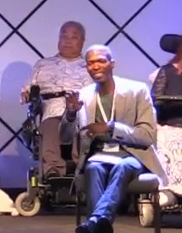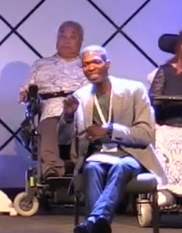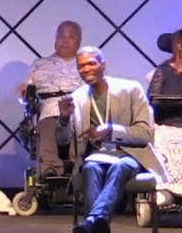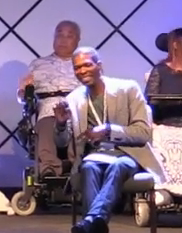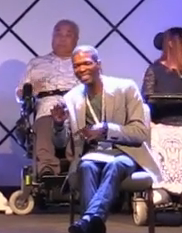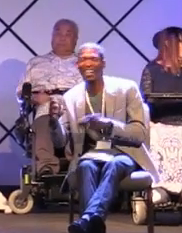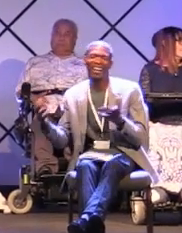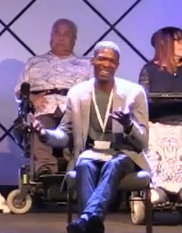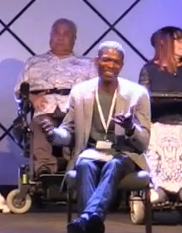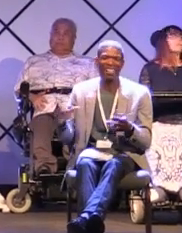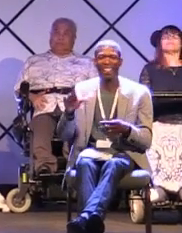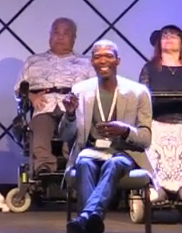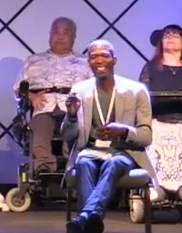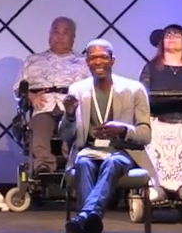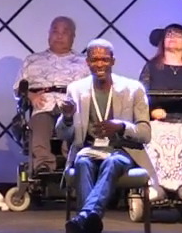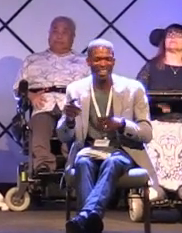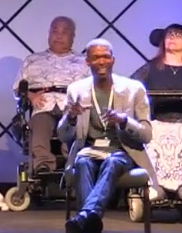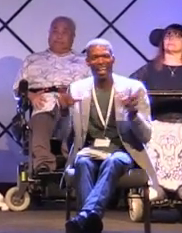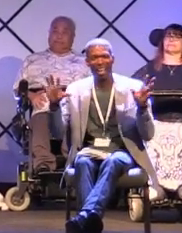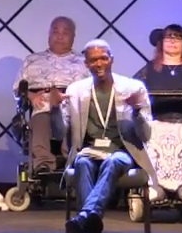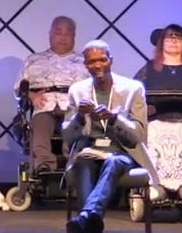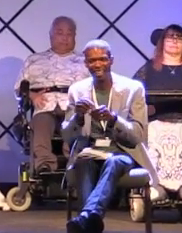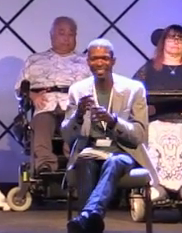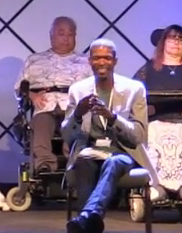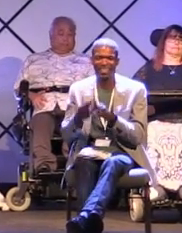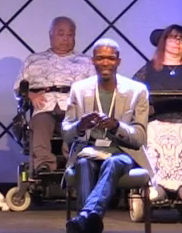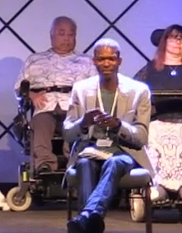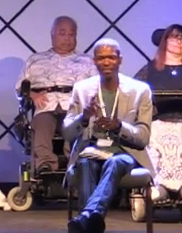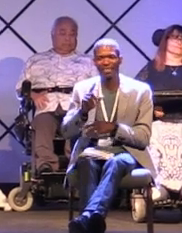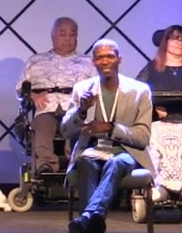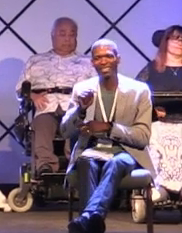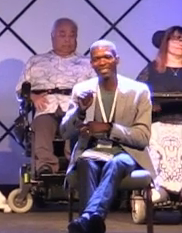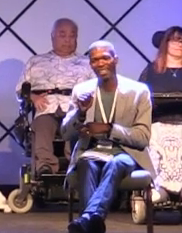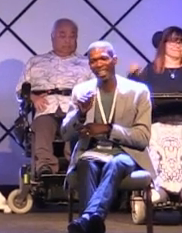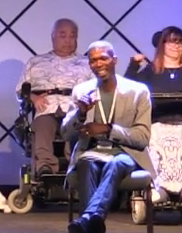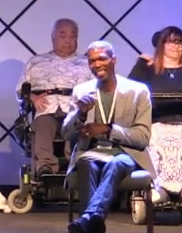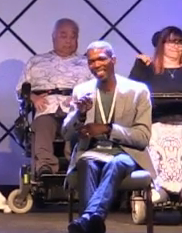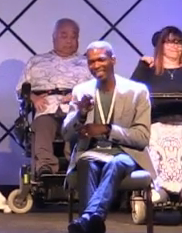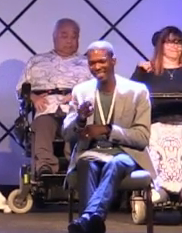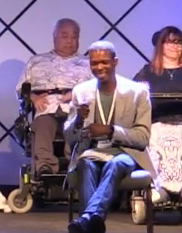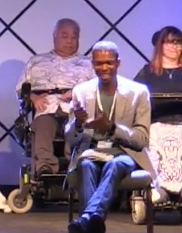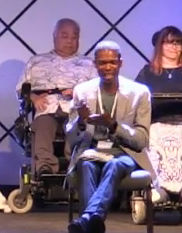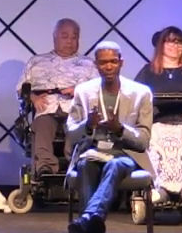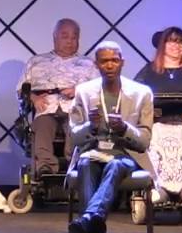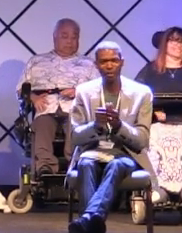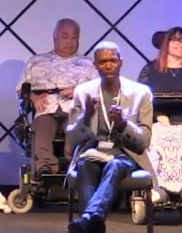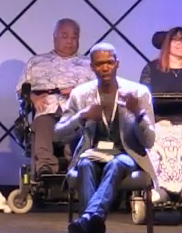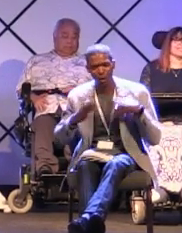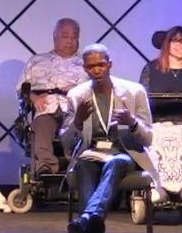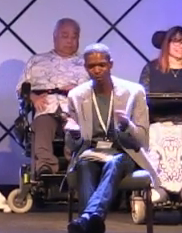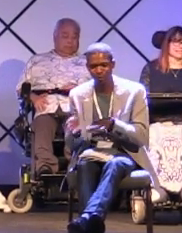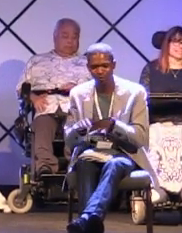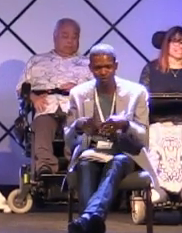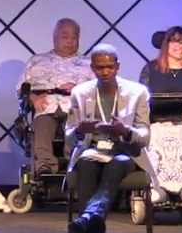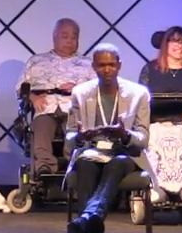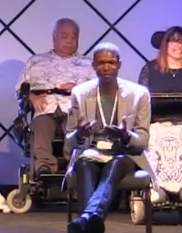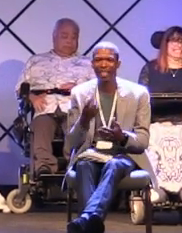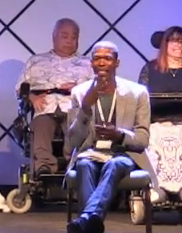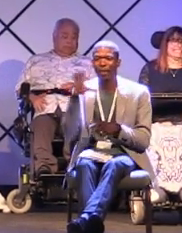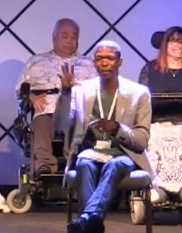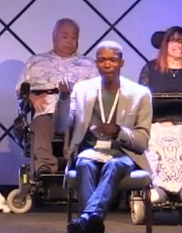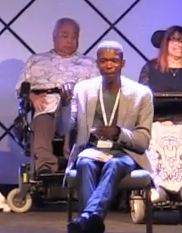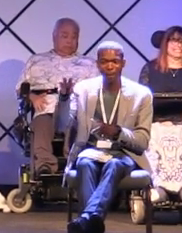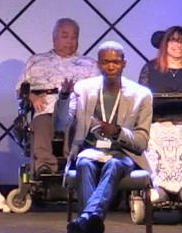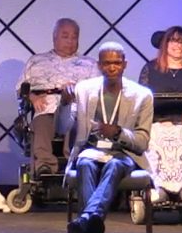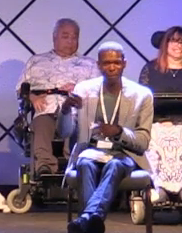With Talene by her side, Pam will have a companion to help her fold laundry, turn the lights off before bed, but